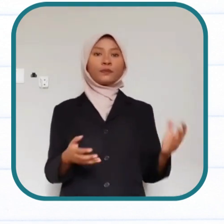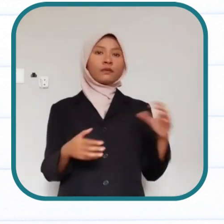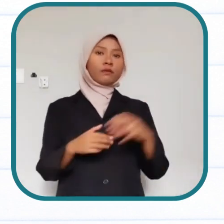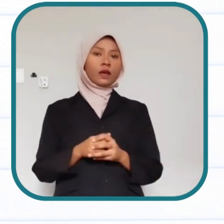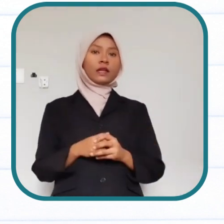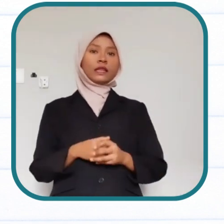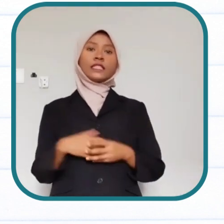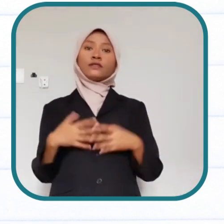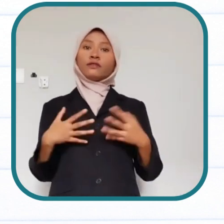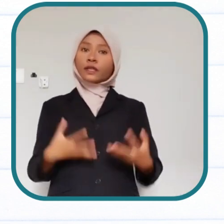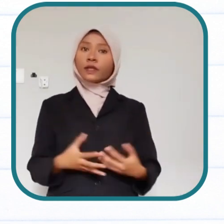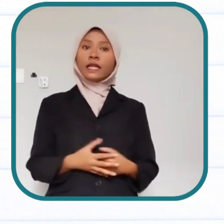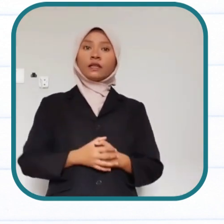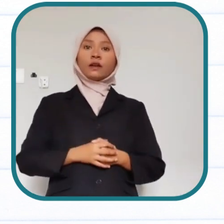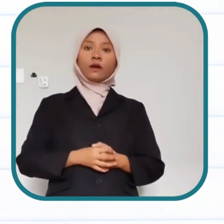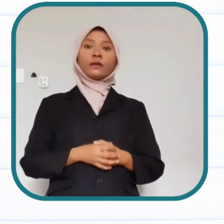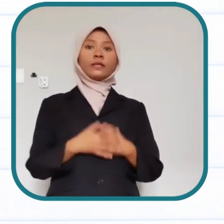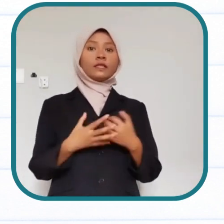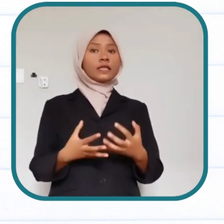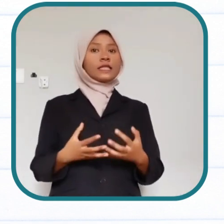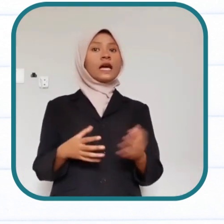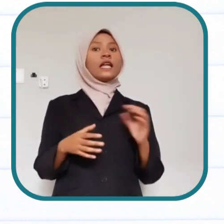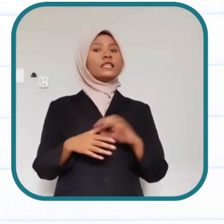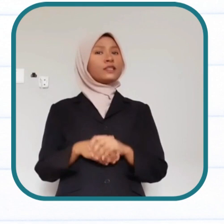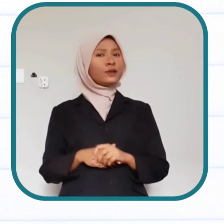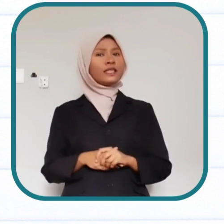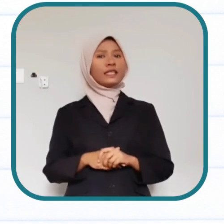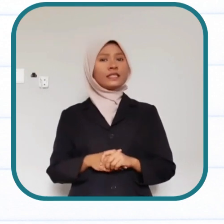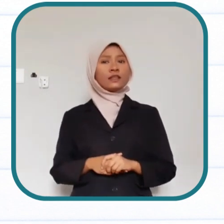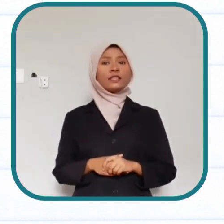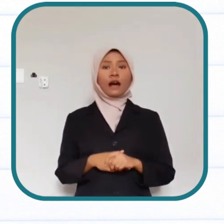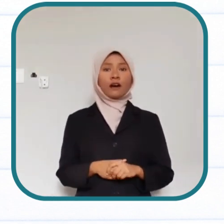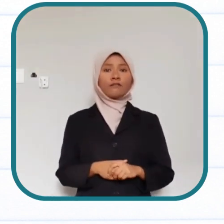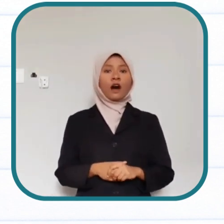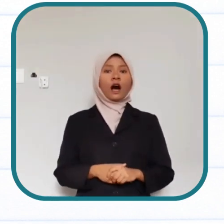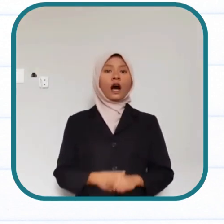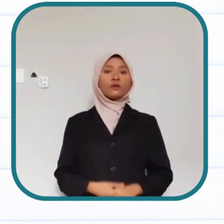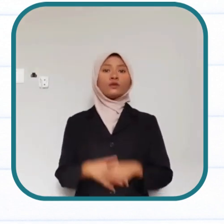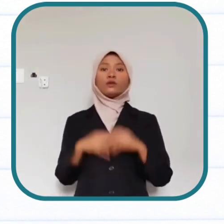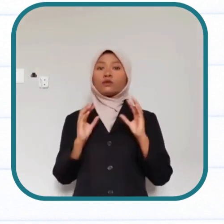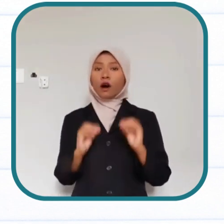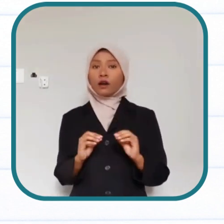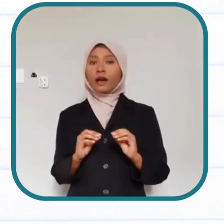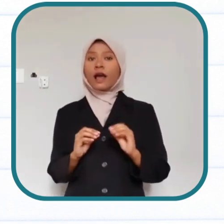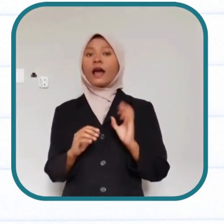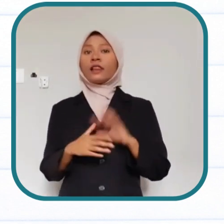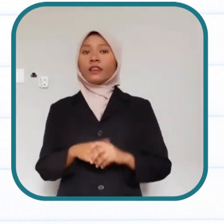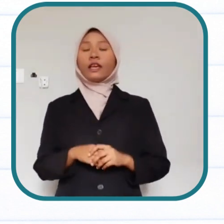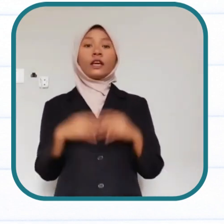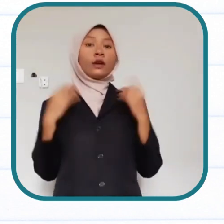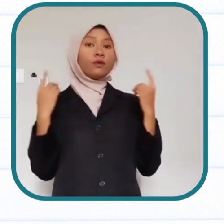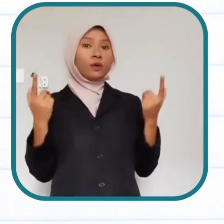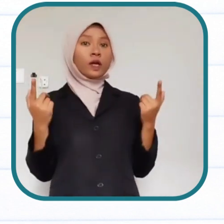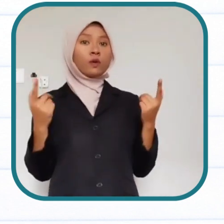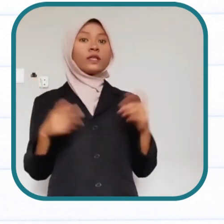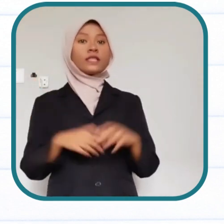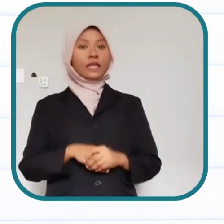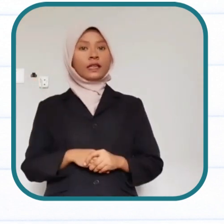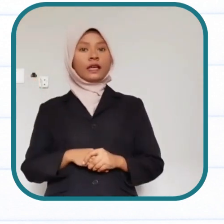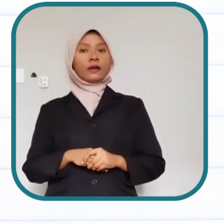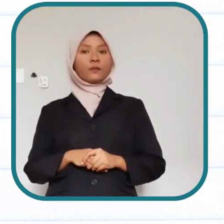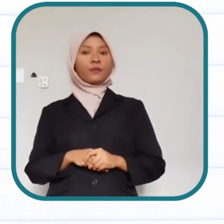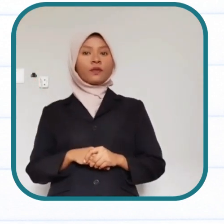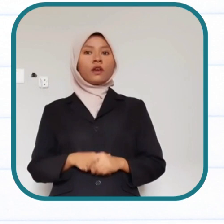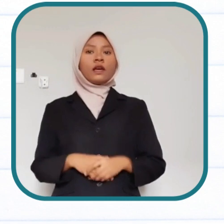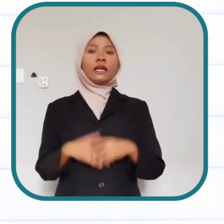coffee. This frequently occurs because the student is not tough how to talk and think in